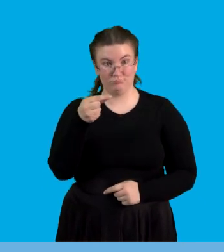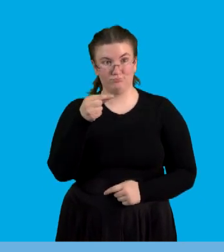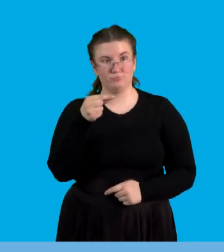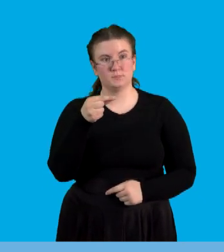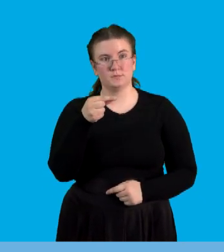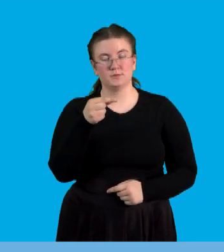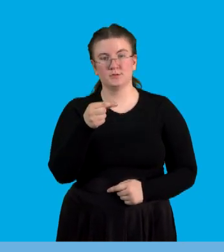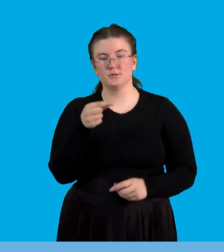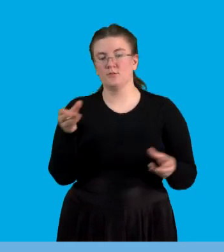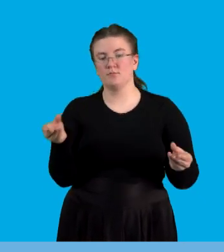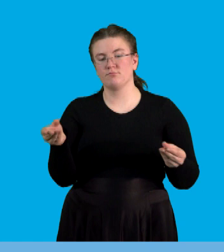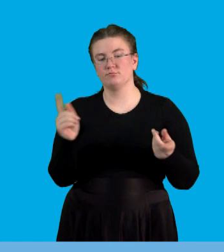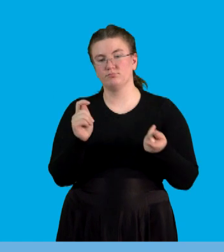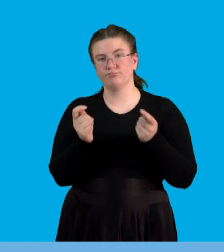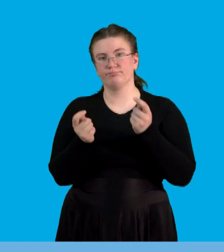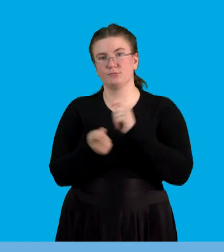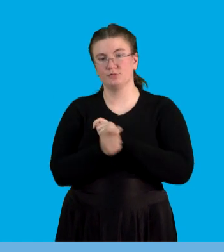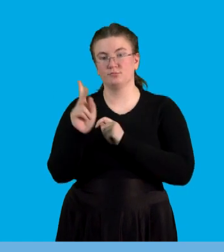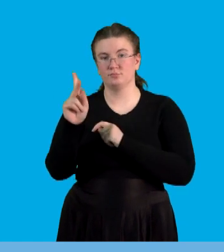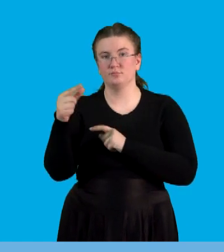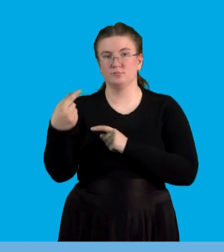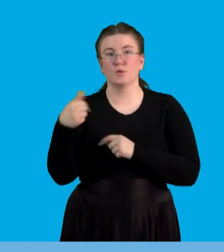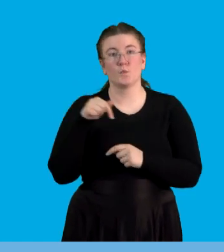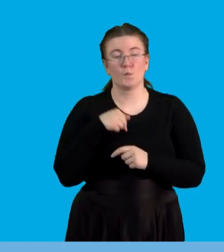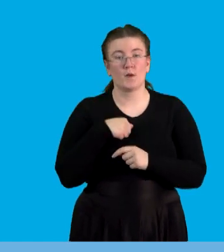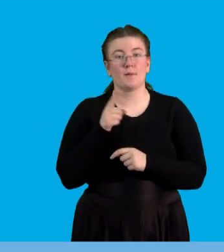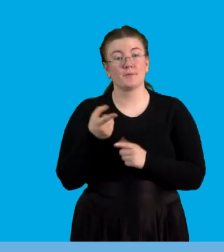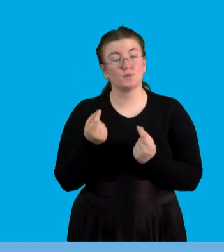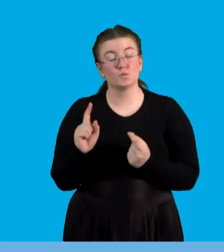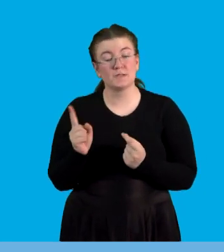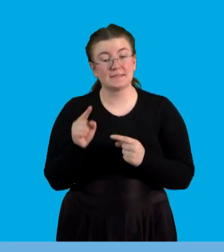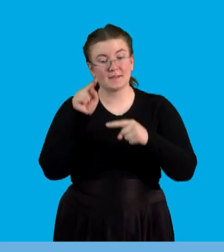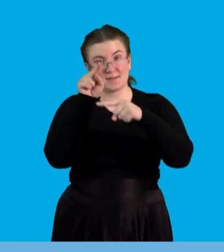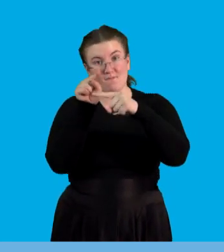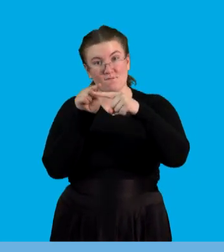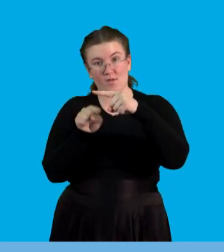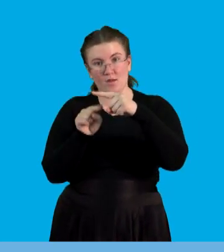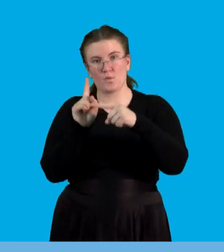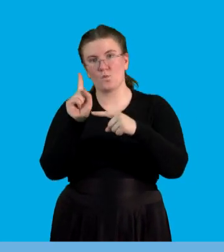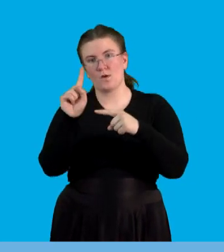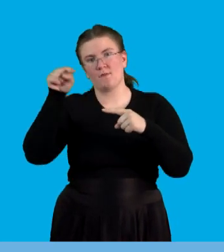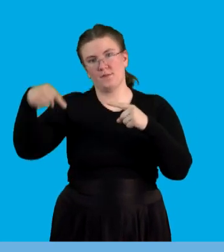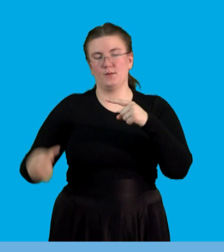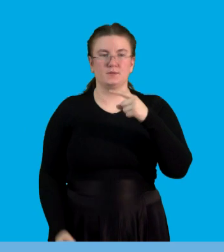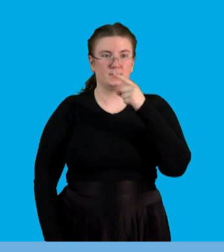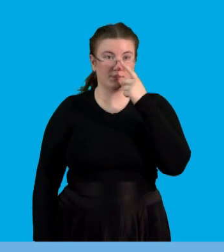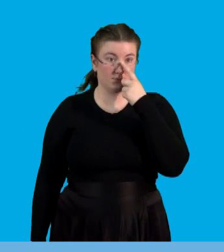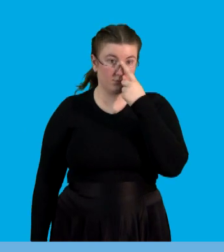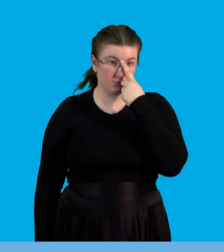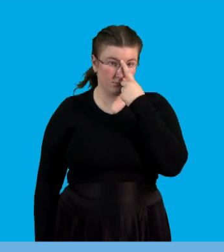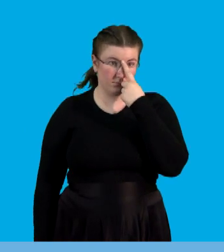grams to kilograms, remember we are supposed to divide by